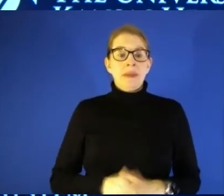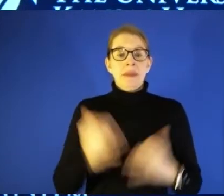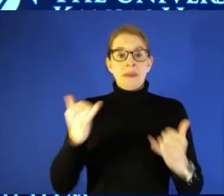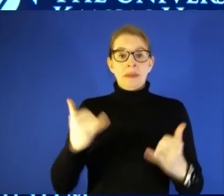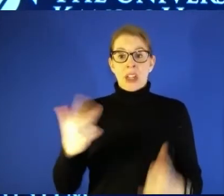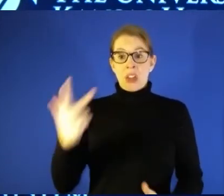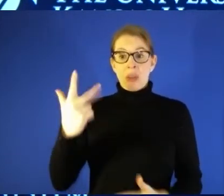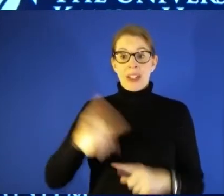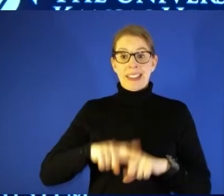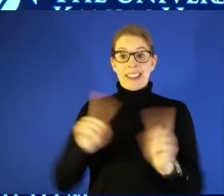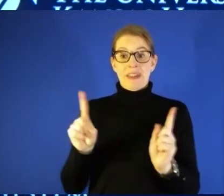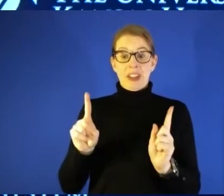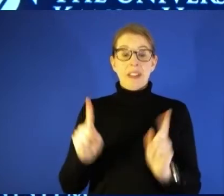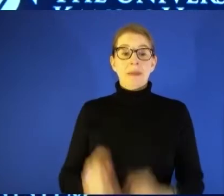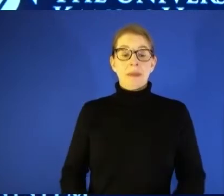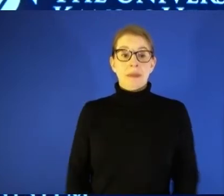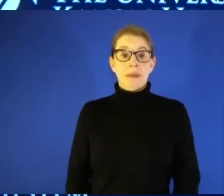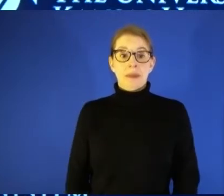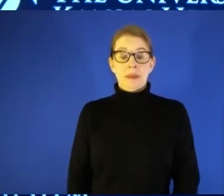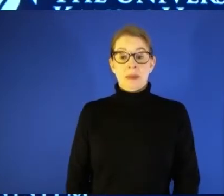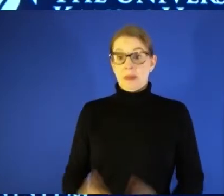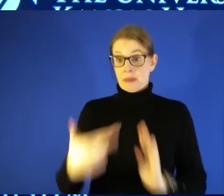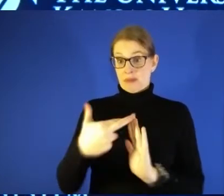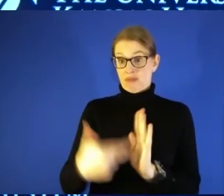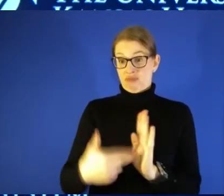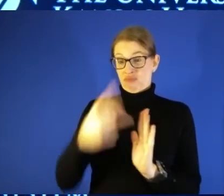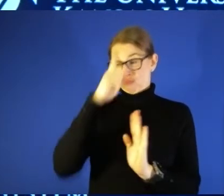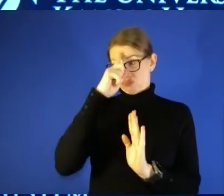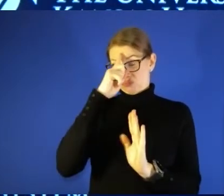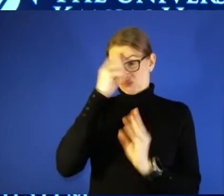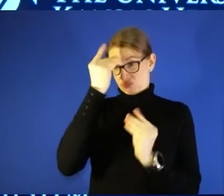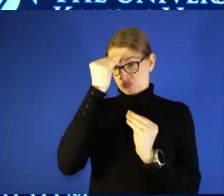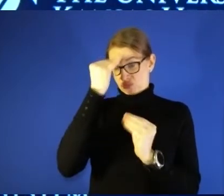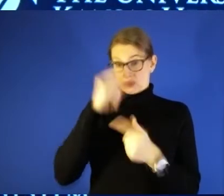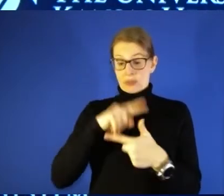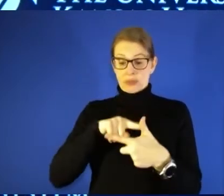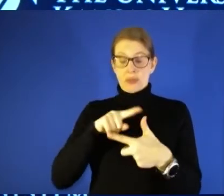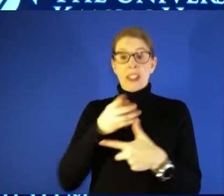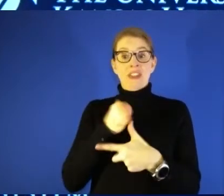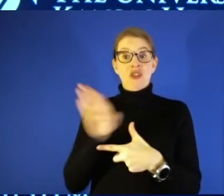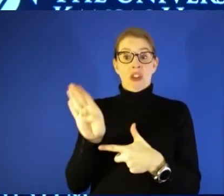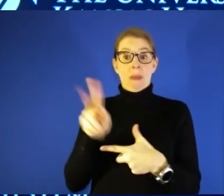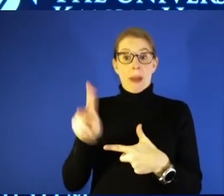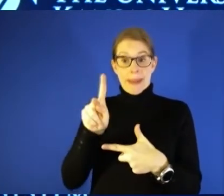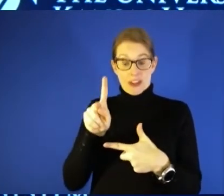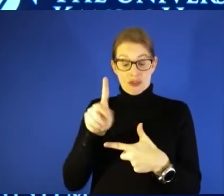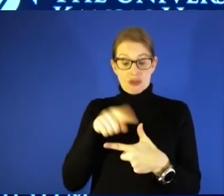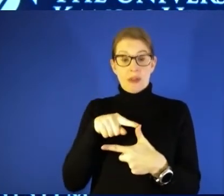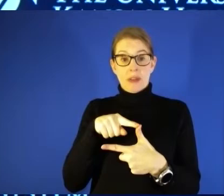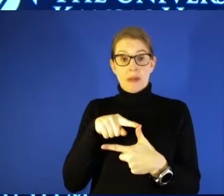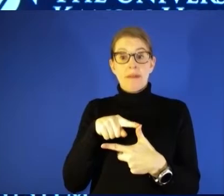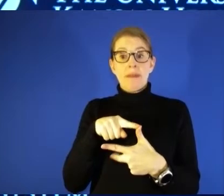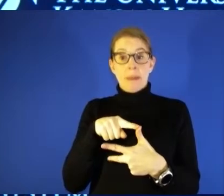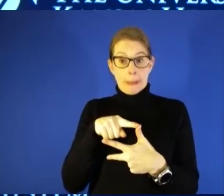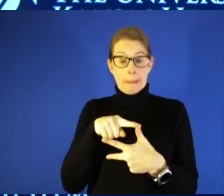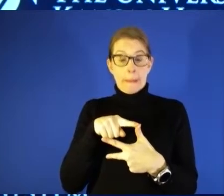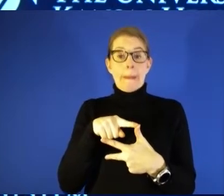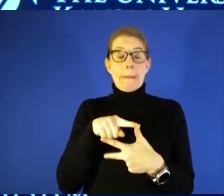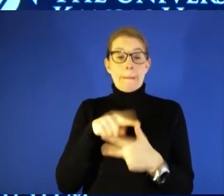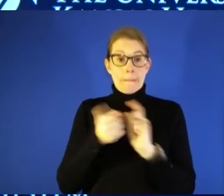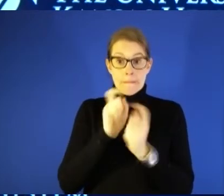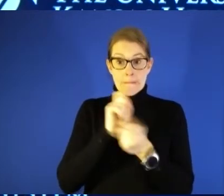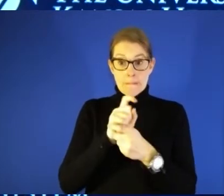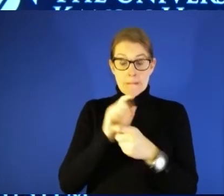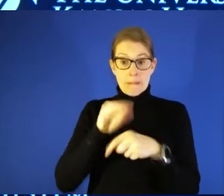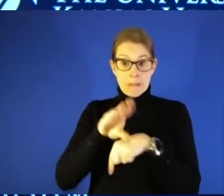different guidelines in mind, because we've got what the general population has been when they changed the guidance for